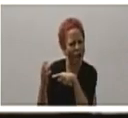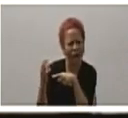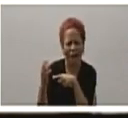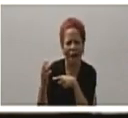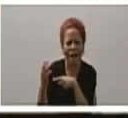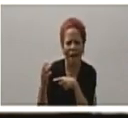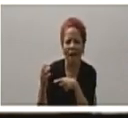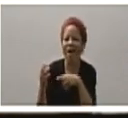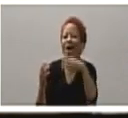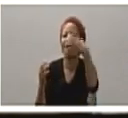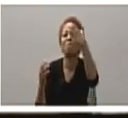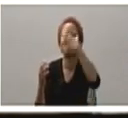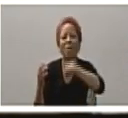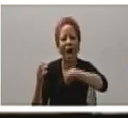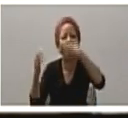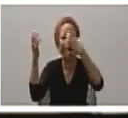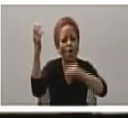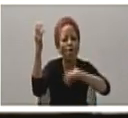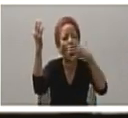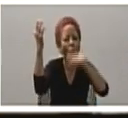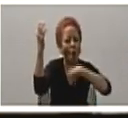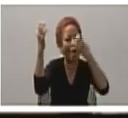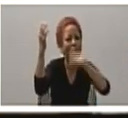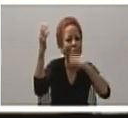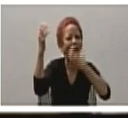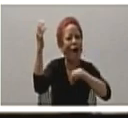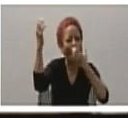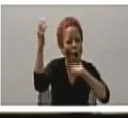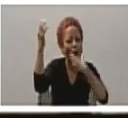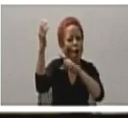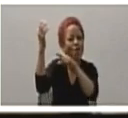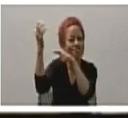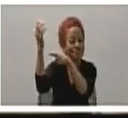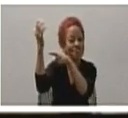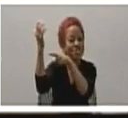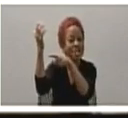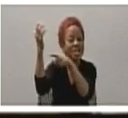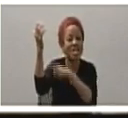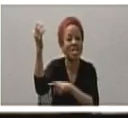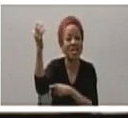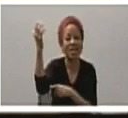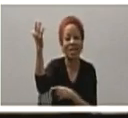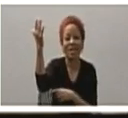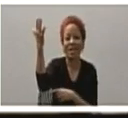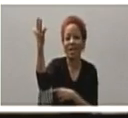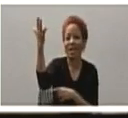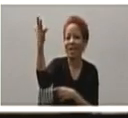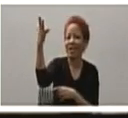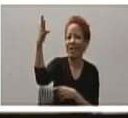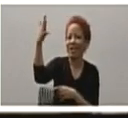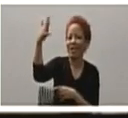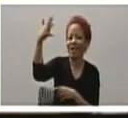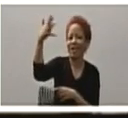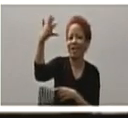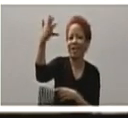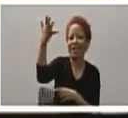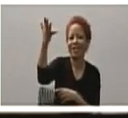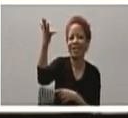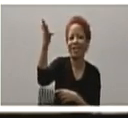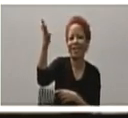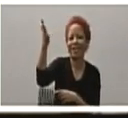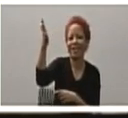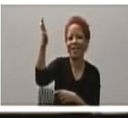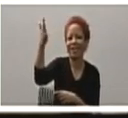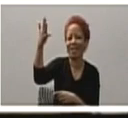But when we say the mangoes on the branch, it will be very pretentious from the branch to say, this